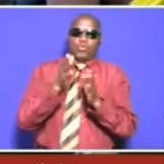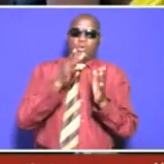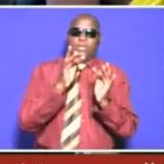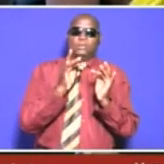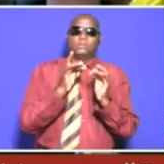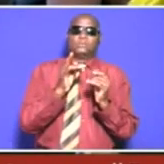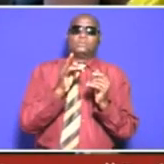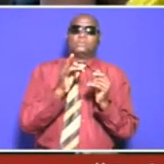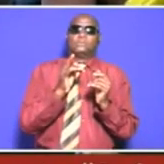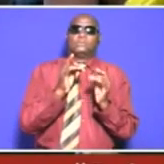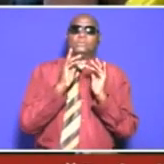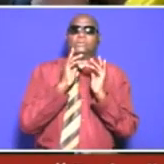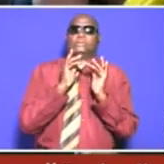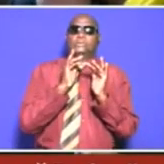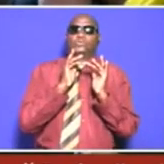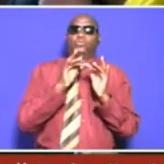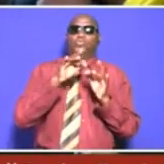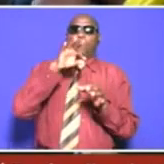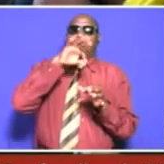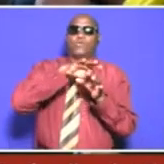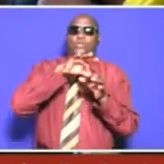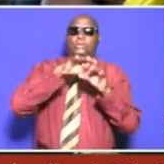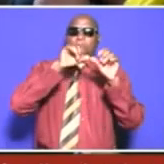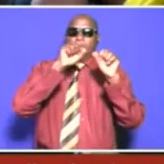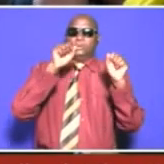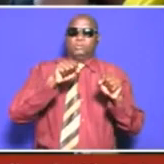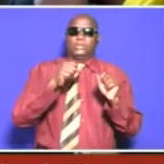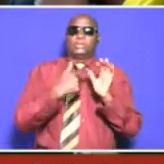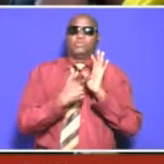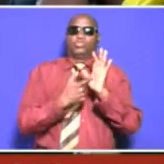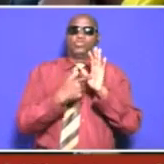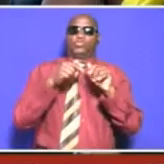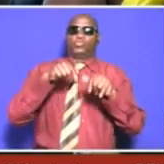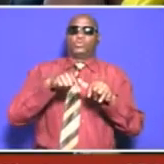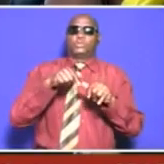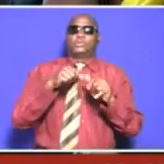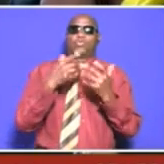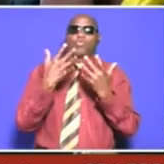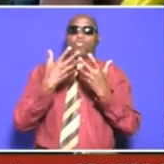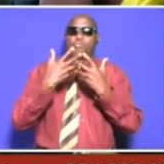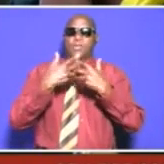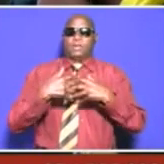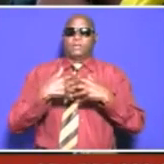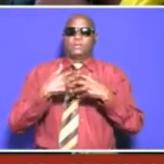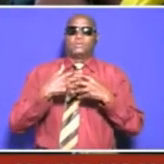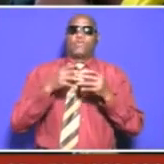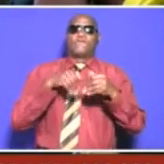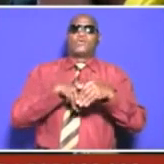digital voting system as demonstrated today in compliance and in